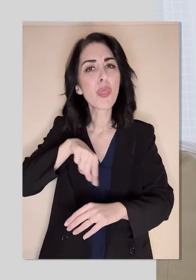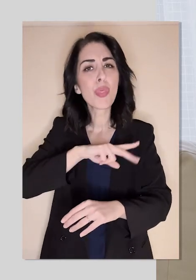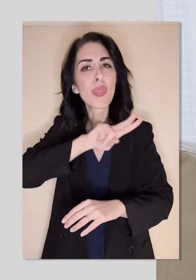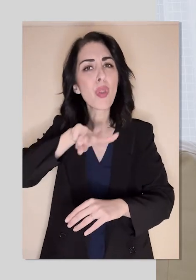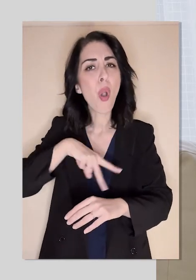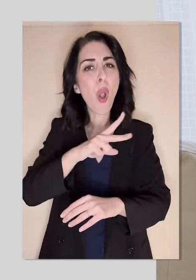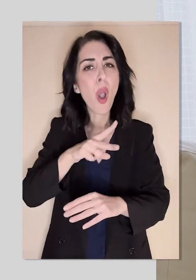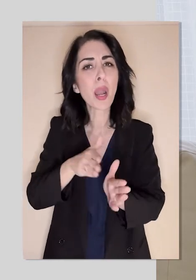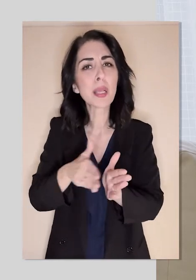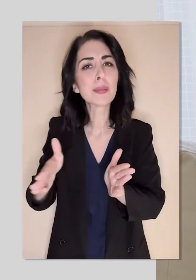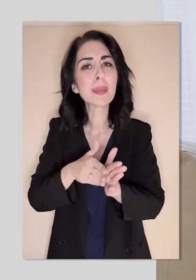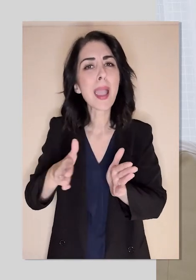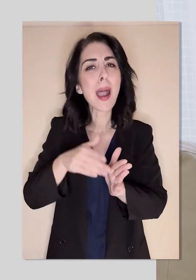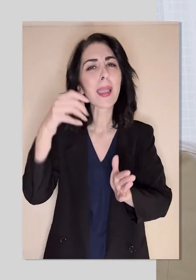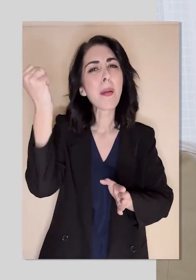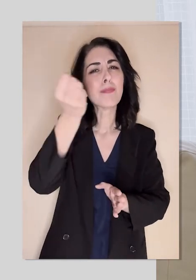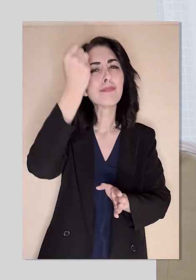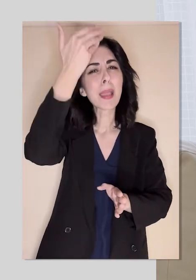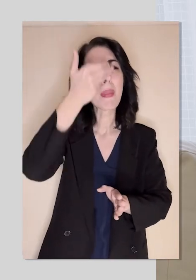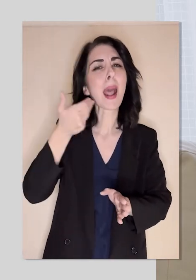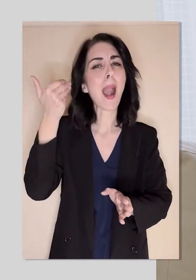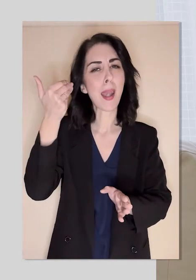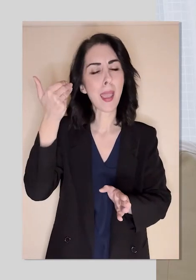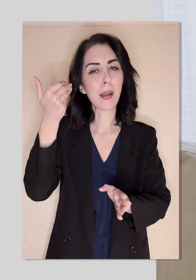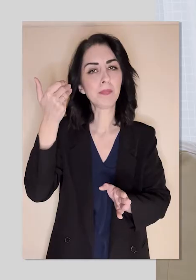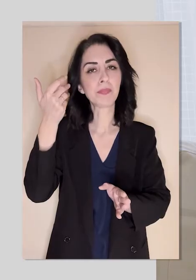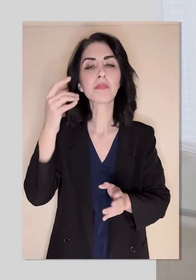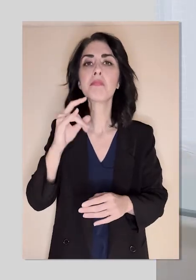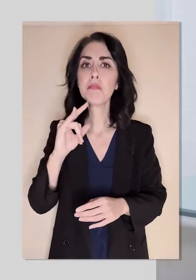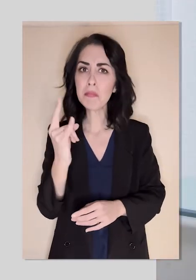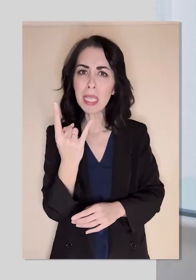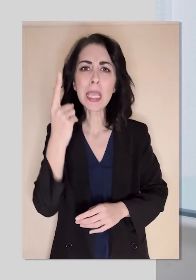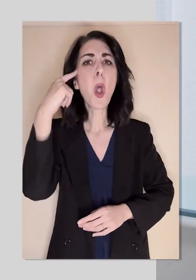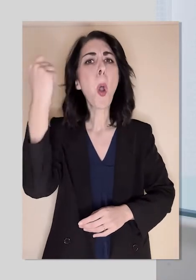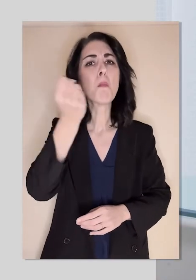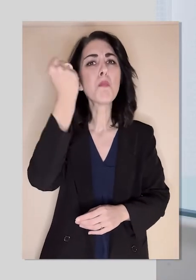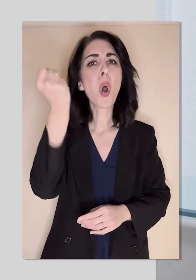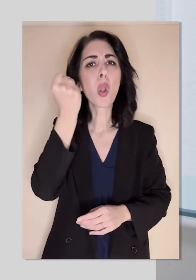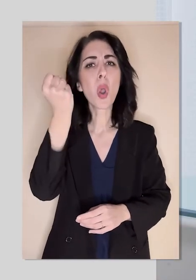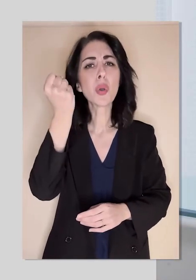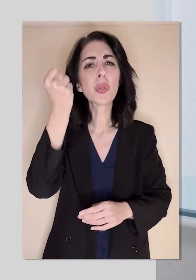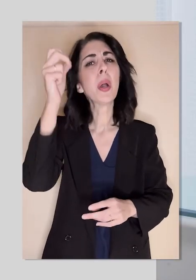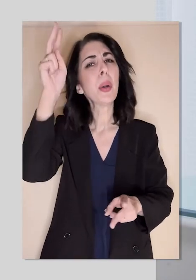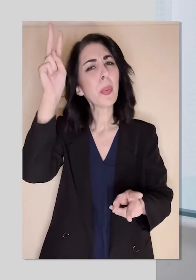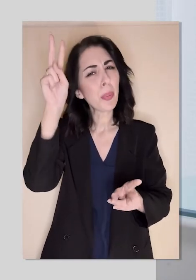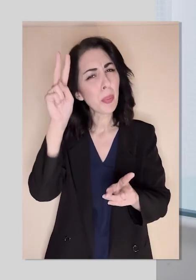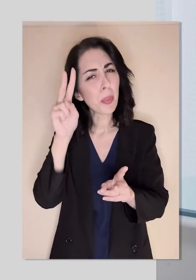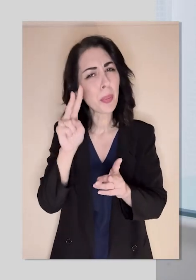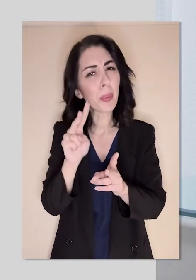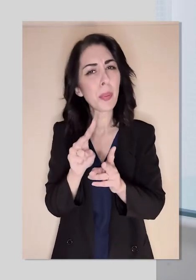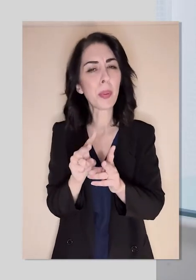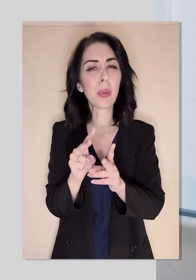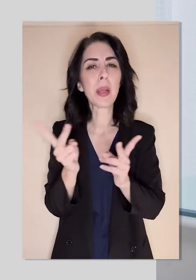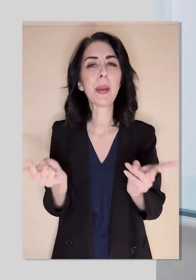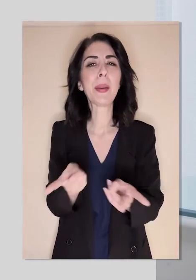with much lower pain intensity. So I never think much at all about giving a triptan